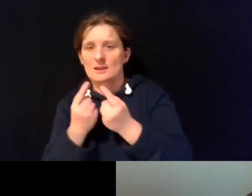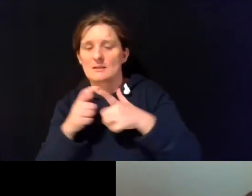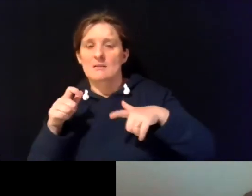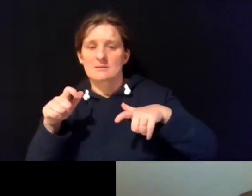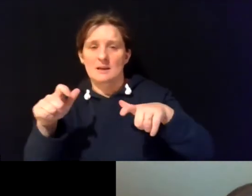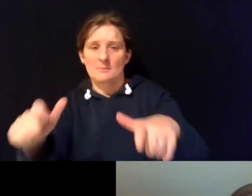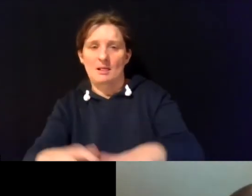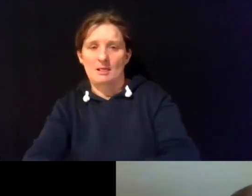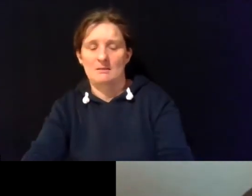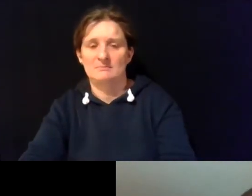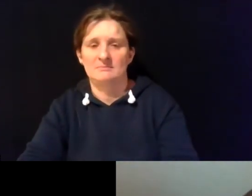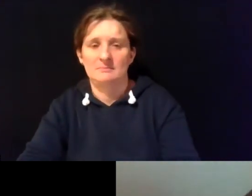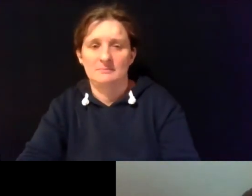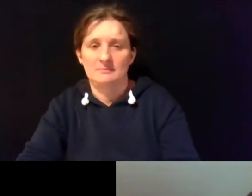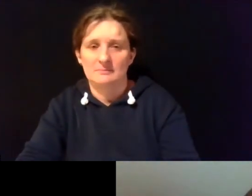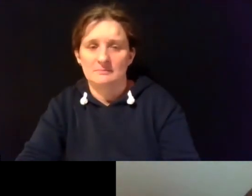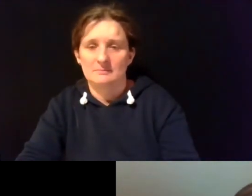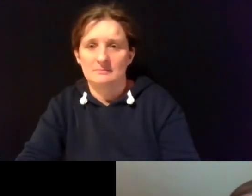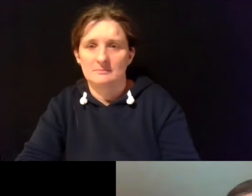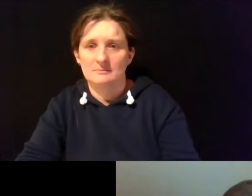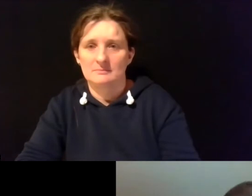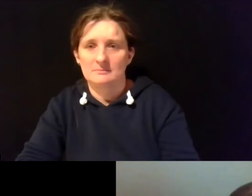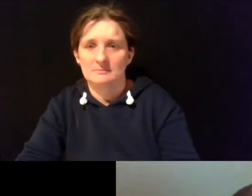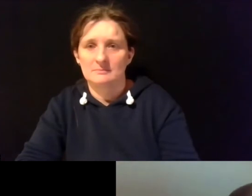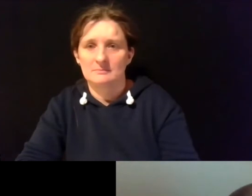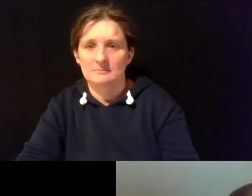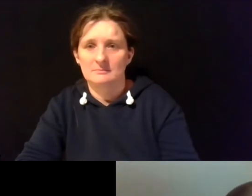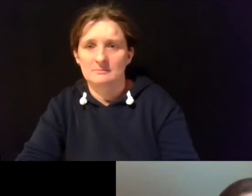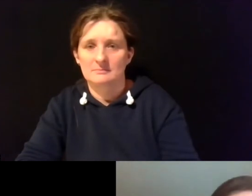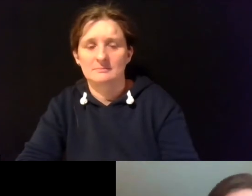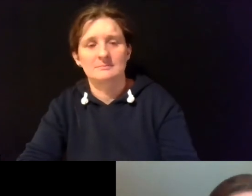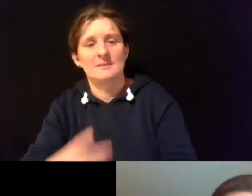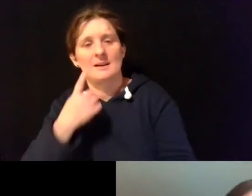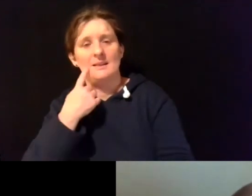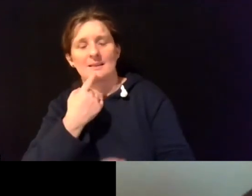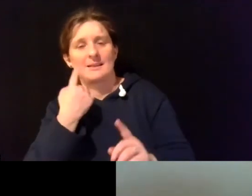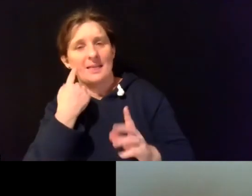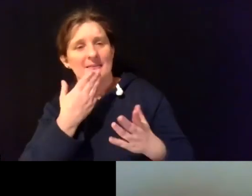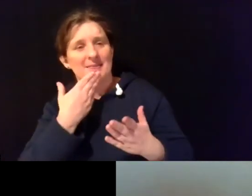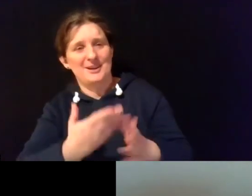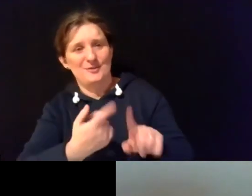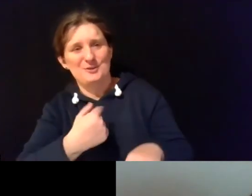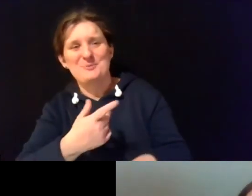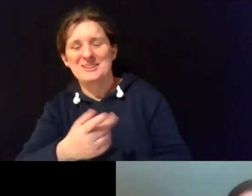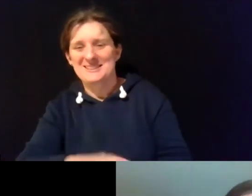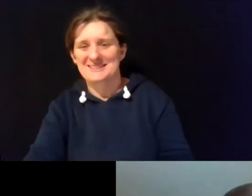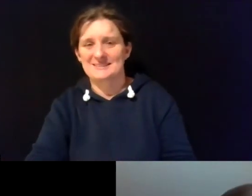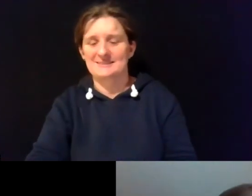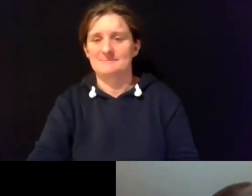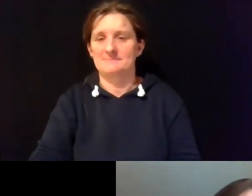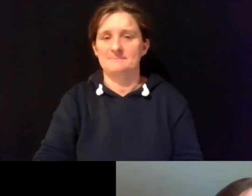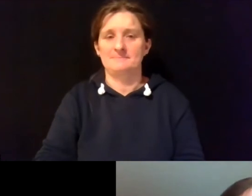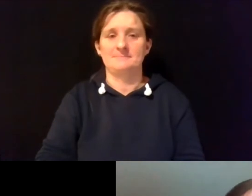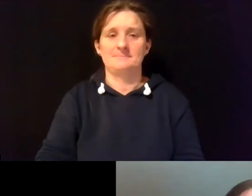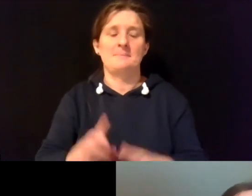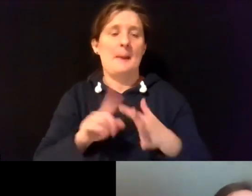Cool. I just have to say, I think you're really great at answering questions, and I really appreciate that. Okay, so Emily has